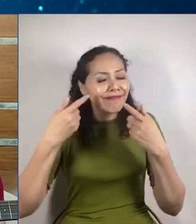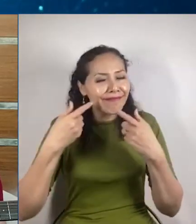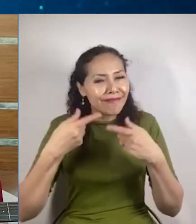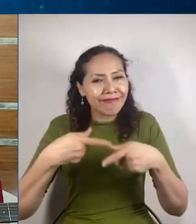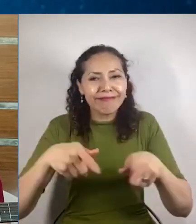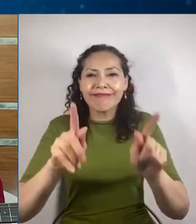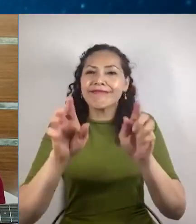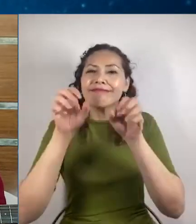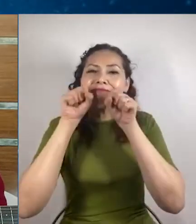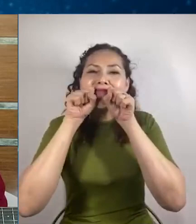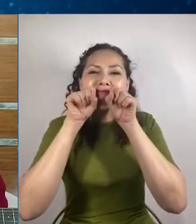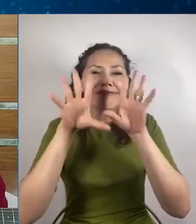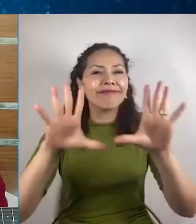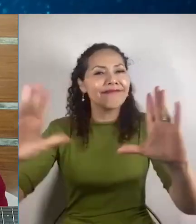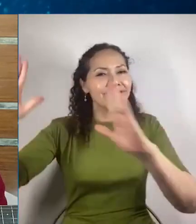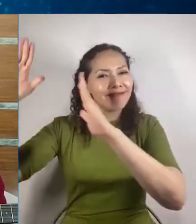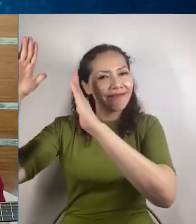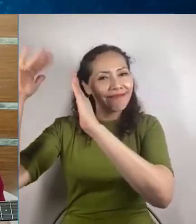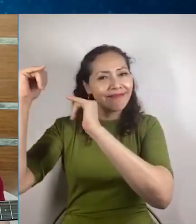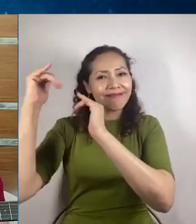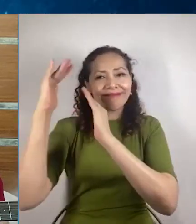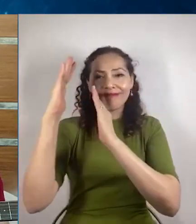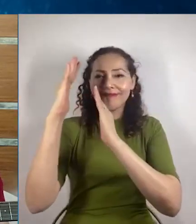let this blessed